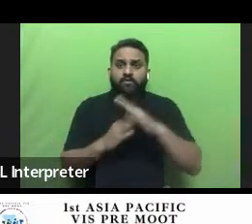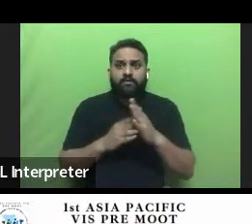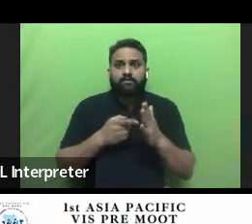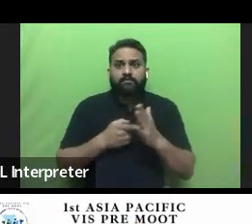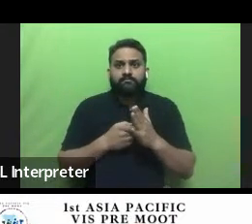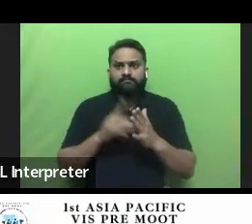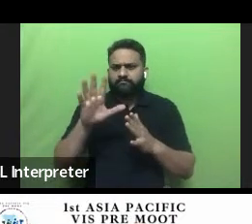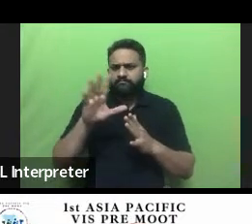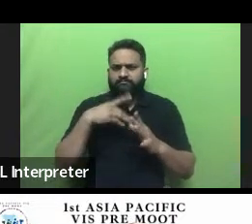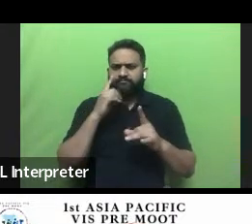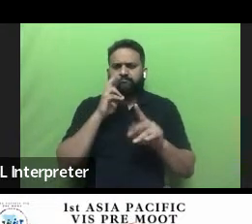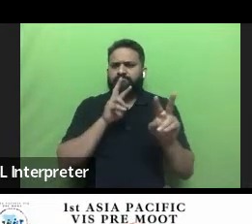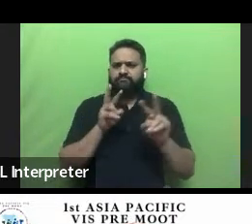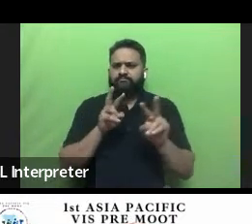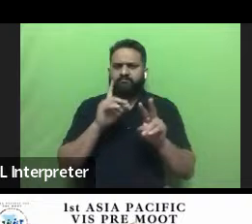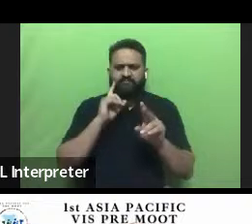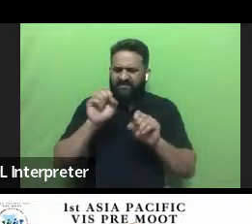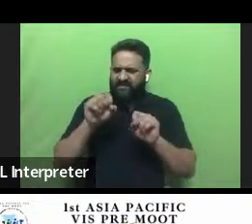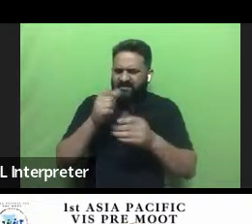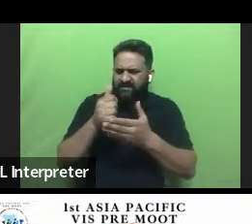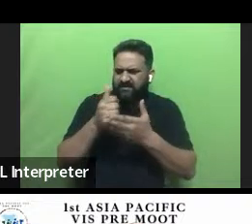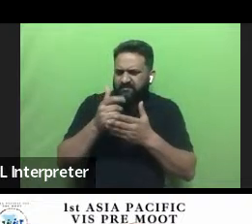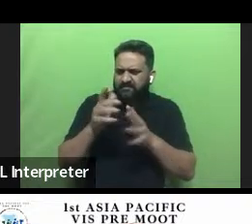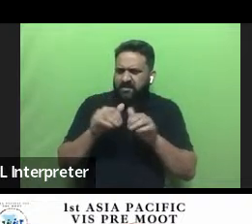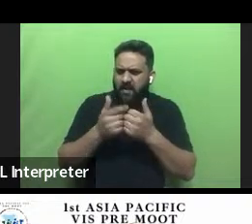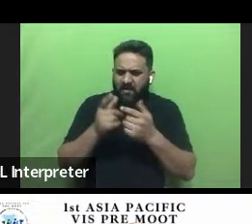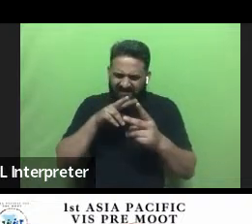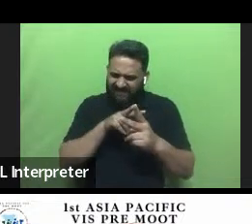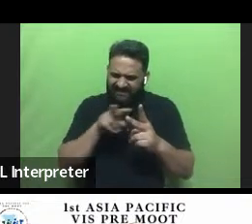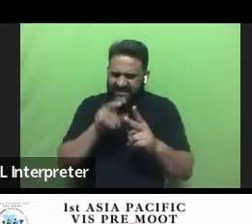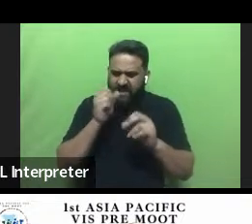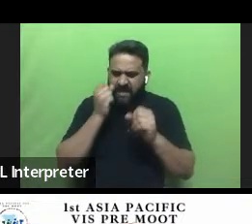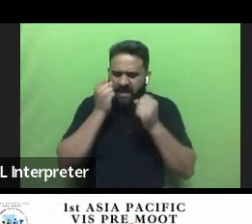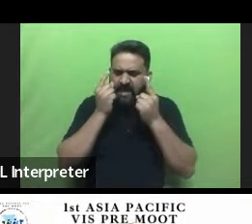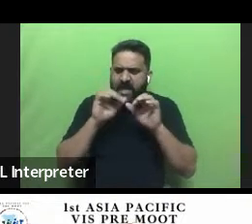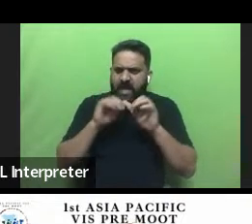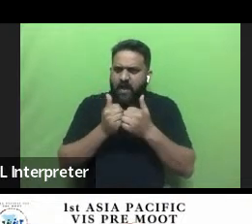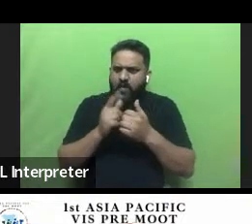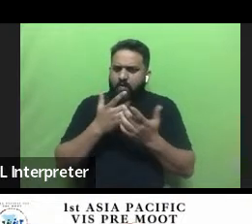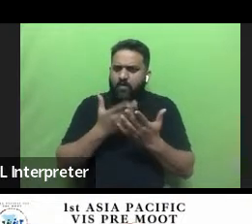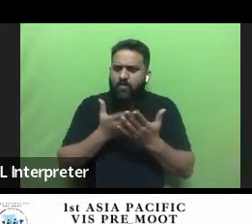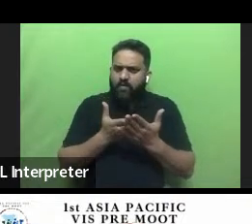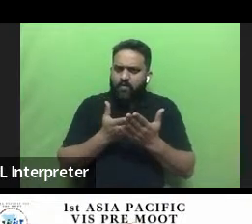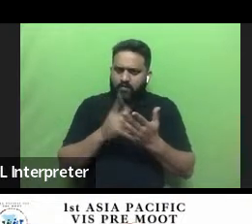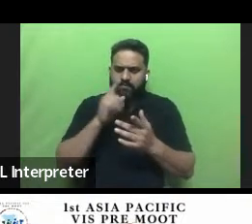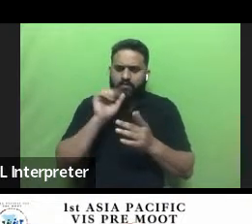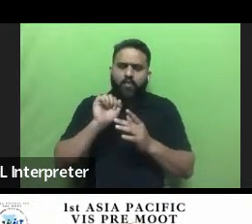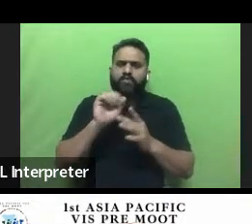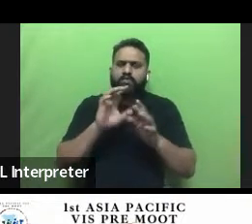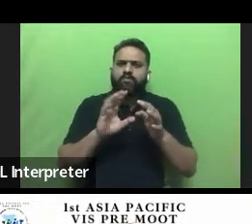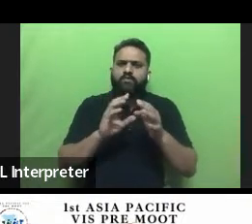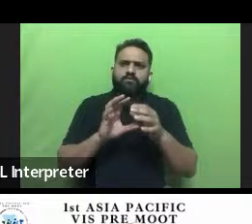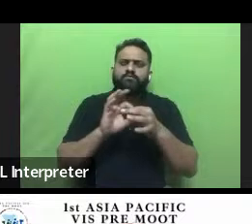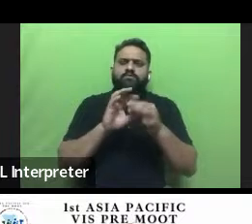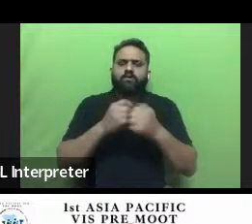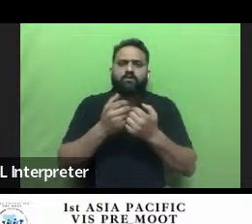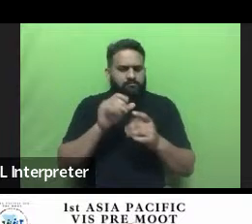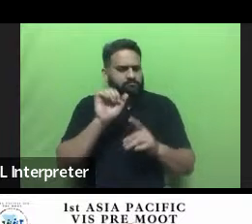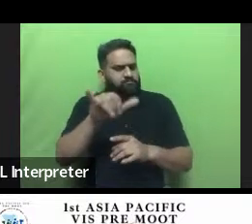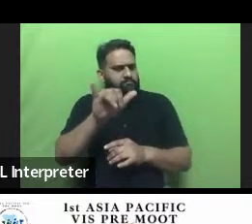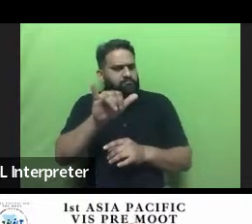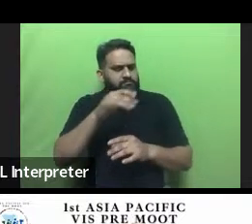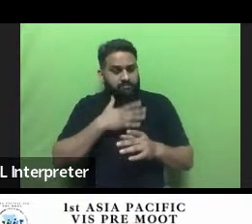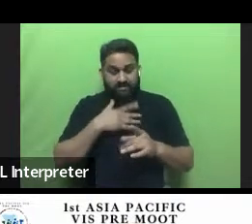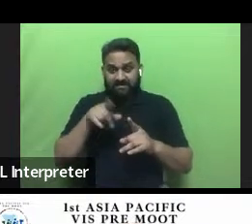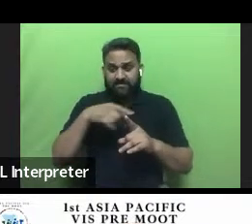just grappling with this. If you can help me with understanding that condition which you have put in your own email. Of course,